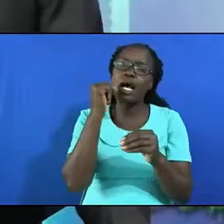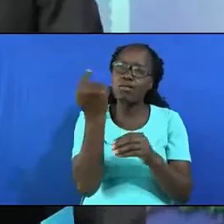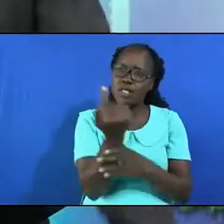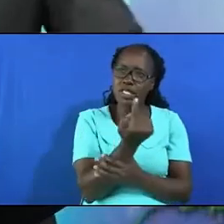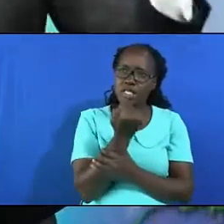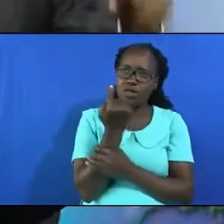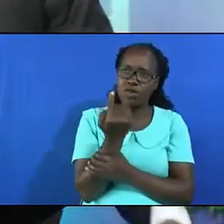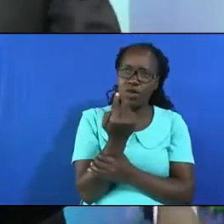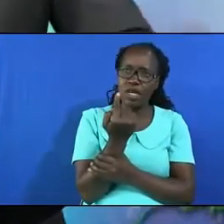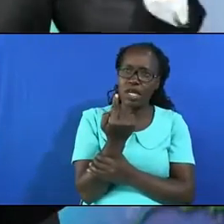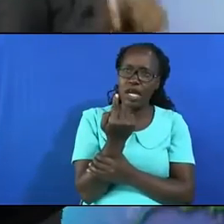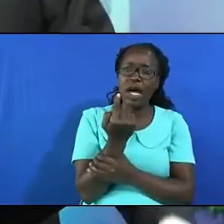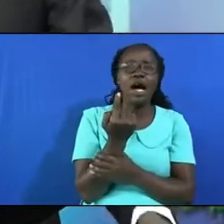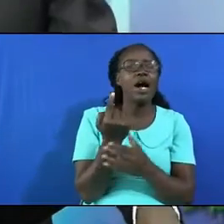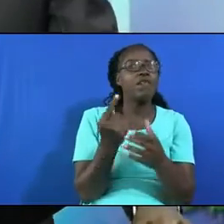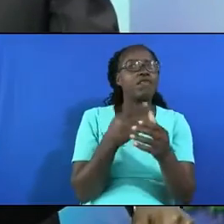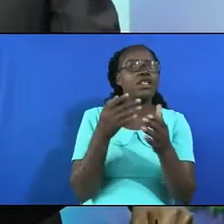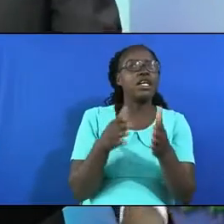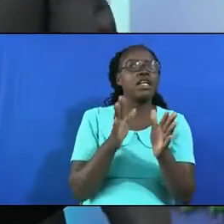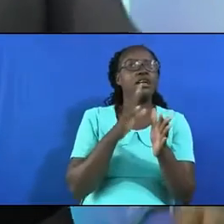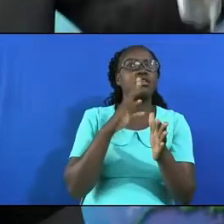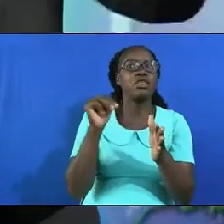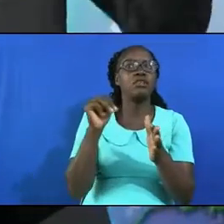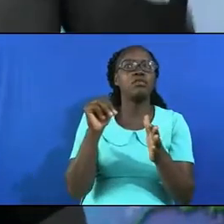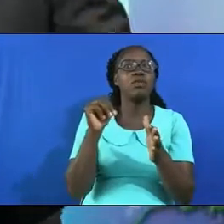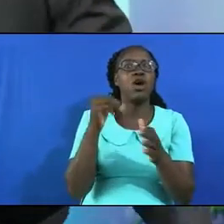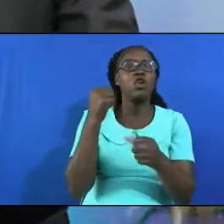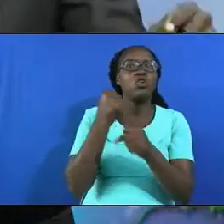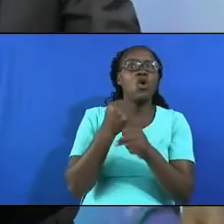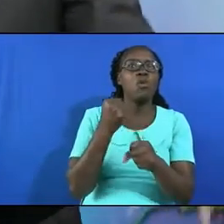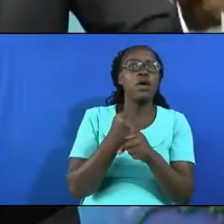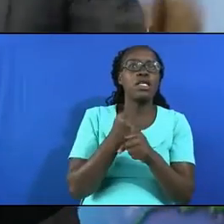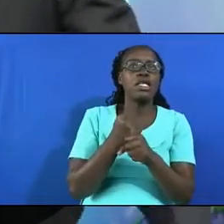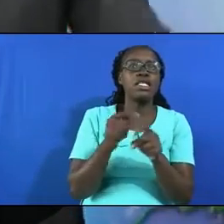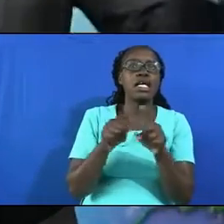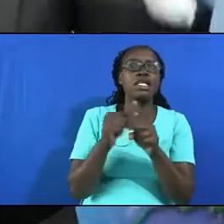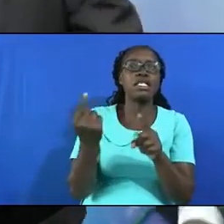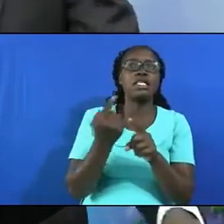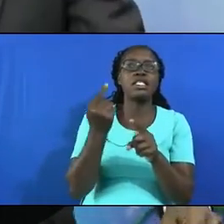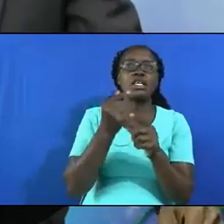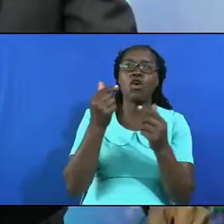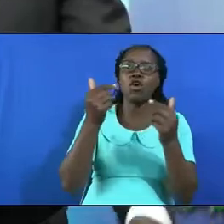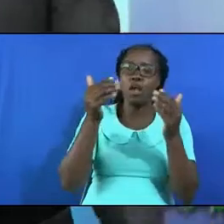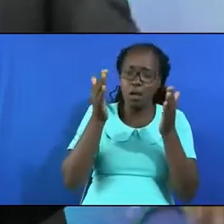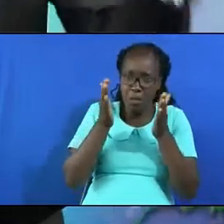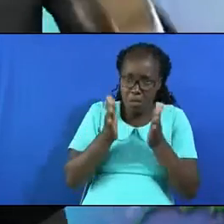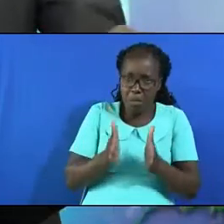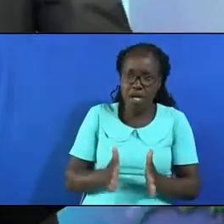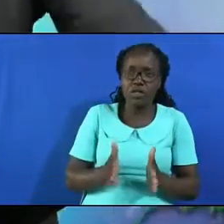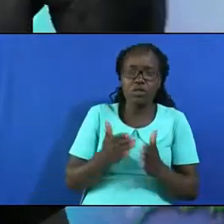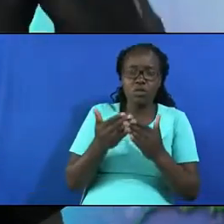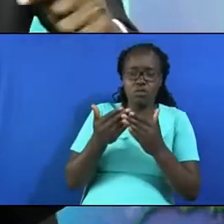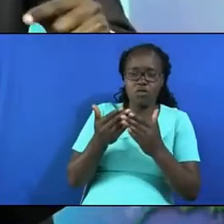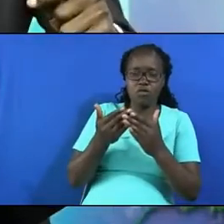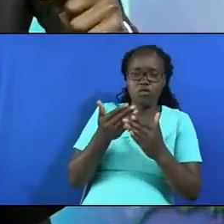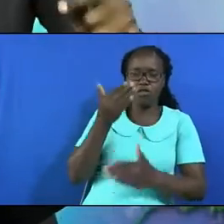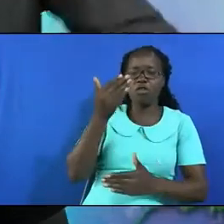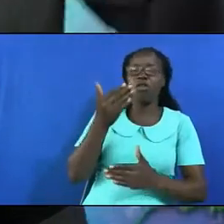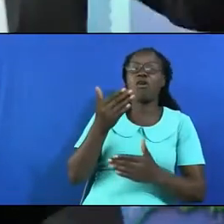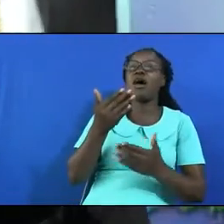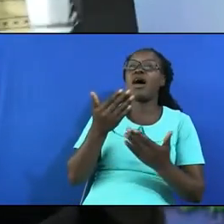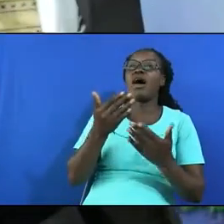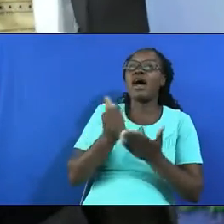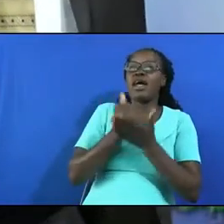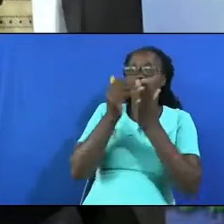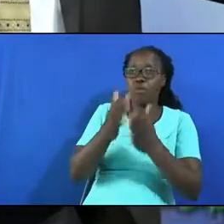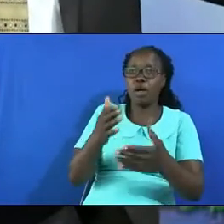single and first allowed him to operate as a single person before a helper